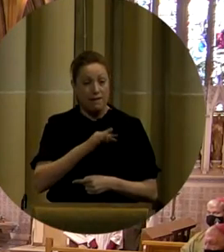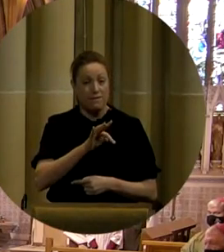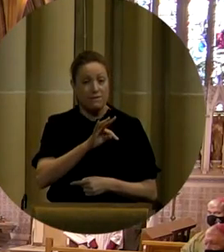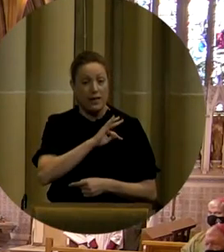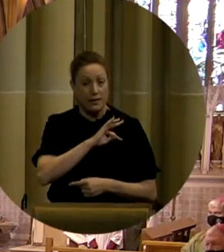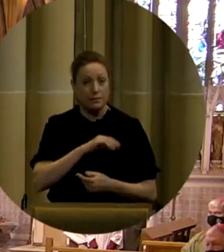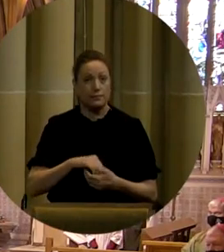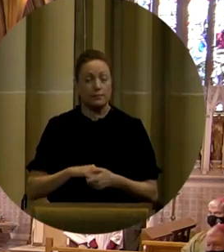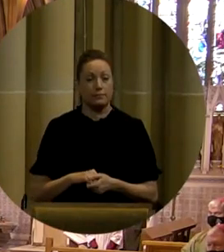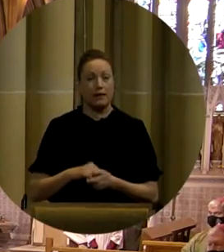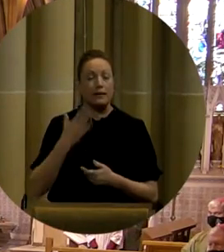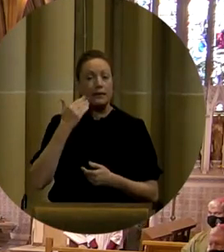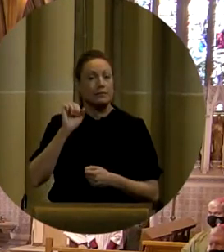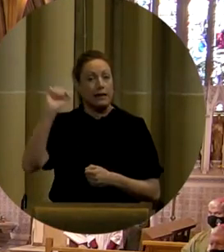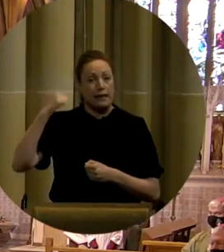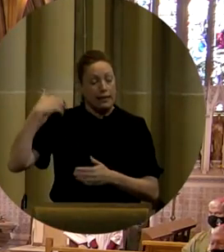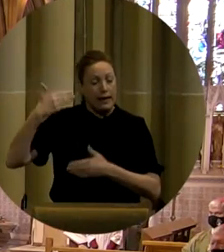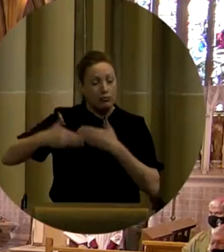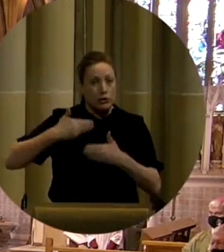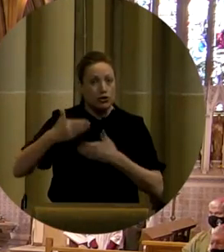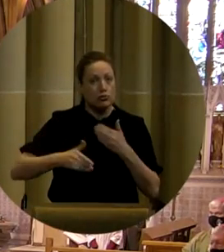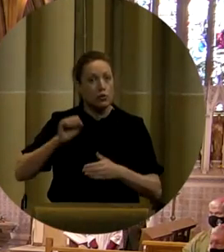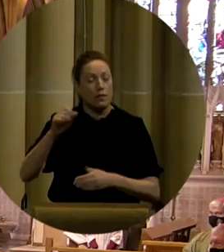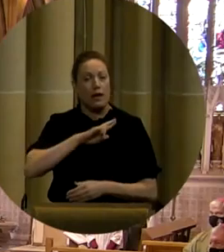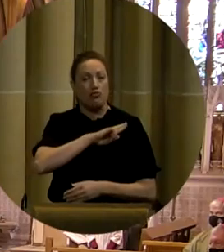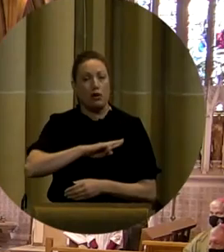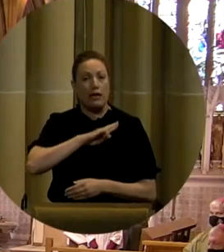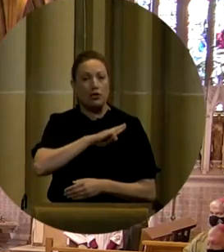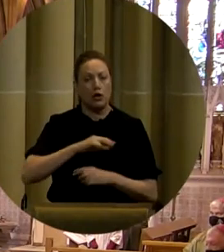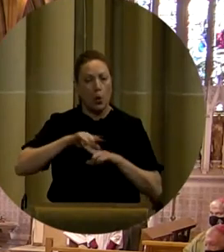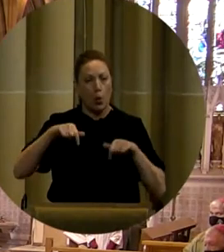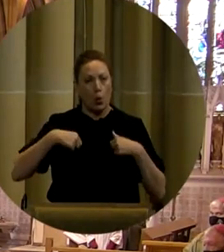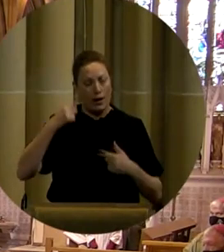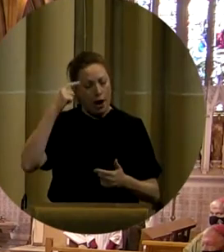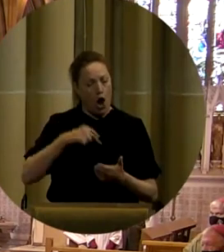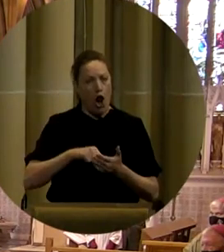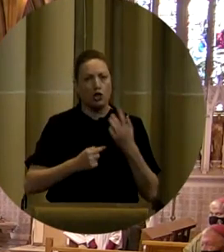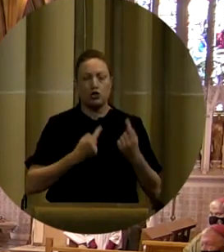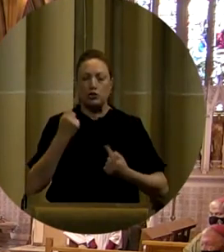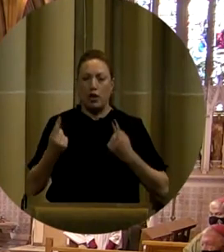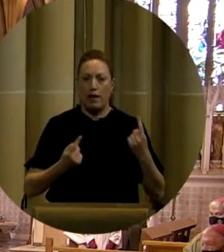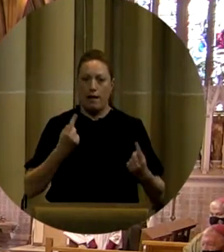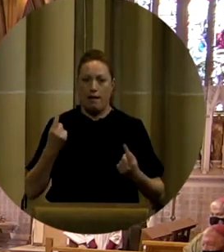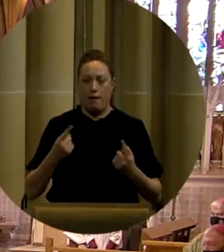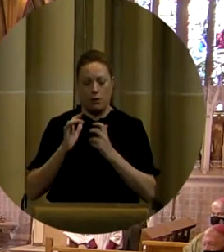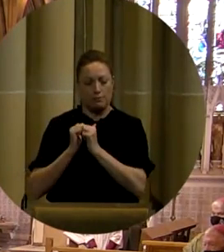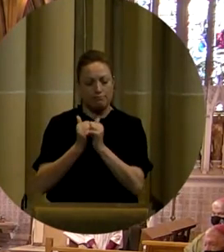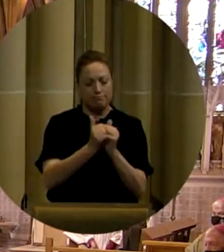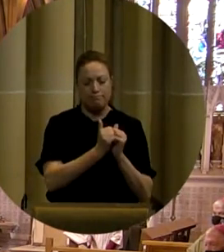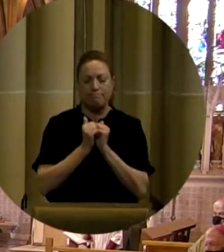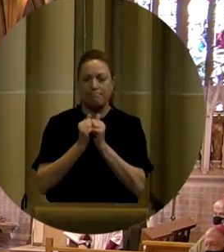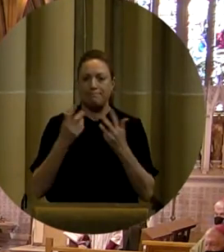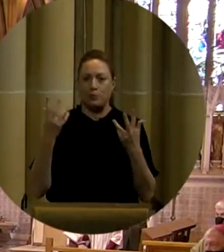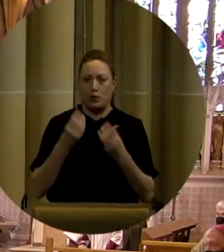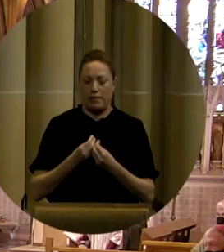religious tradition, they might acknowledge the interconnectedness of each one of us and so seek to be careful stewards of our created